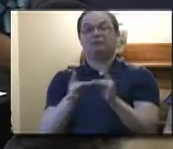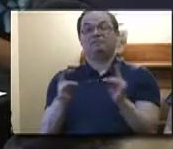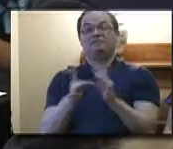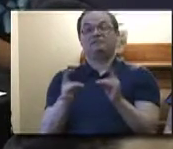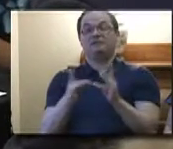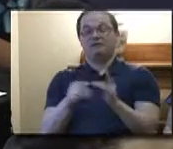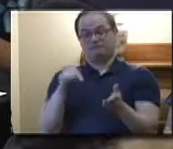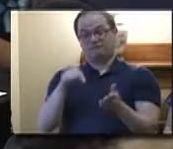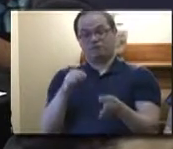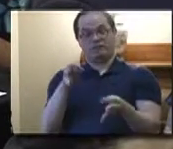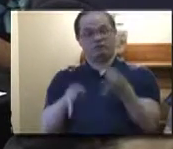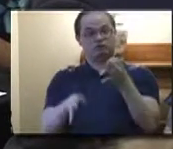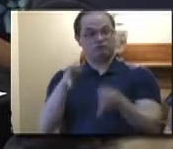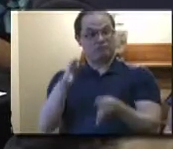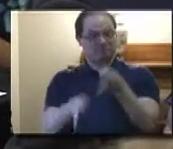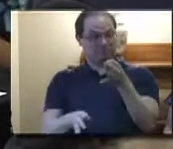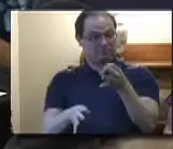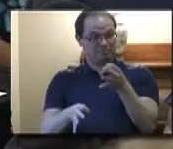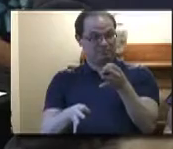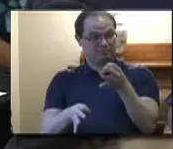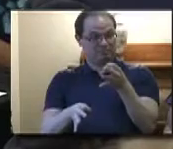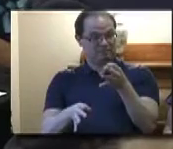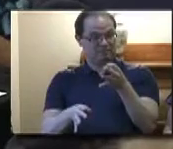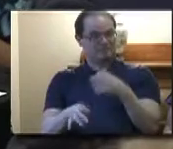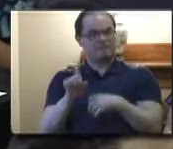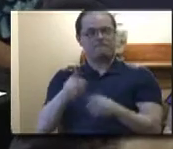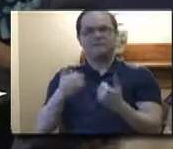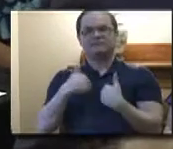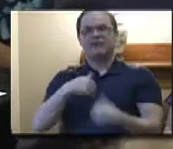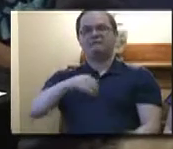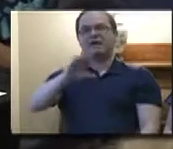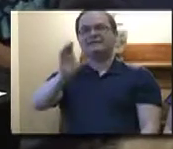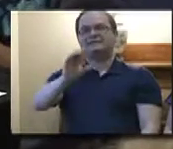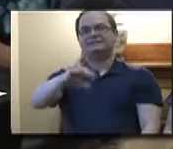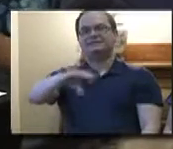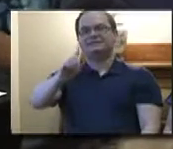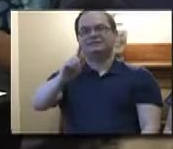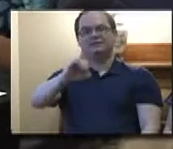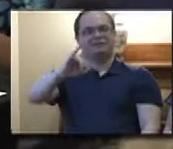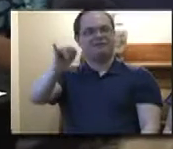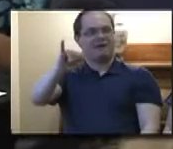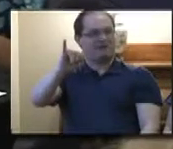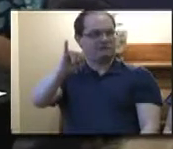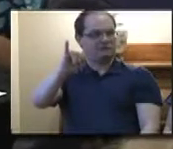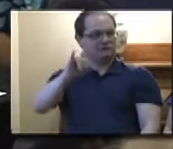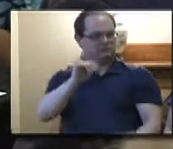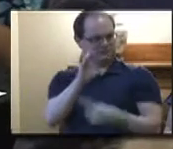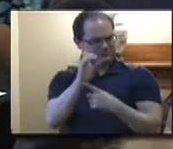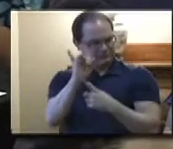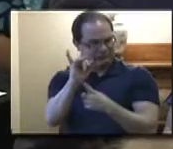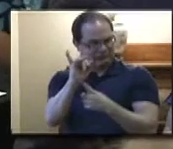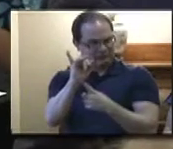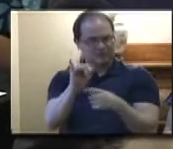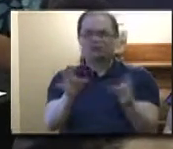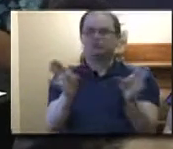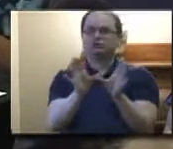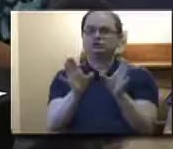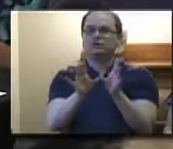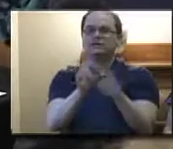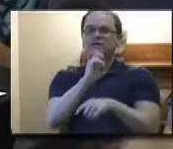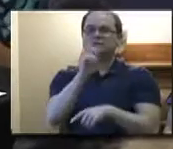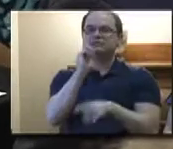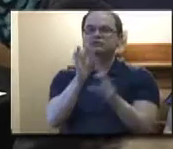that for this trial, we need to have a CDI. And a CDI is called a Certified